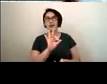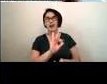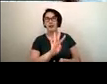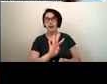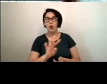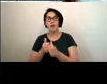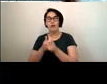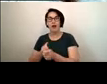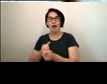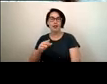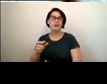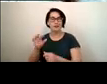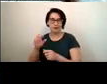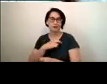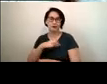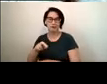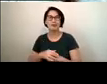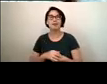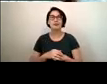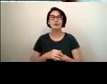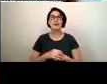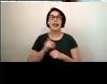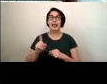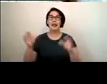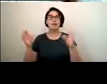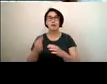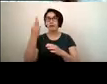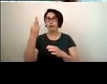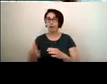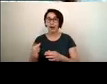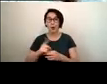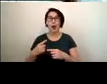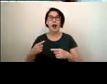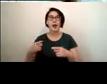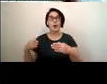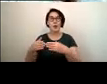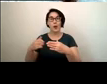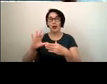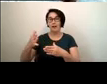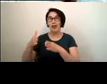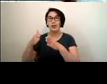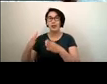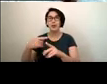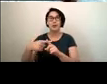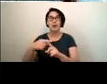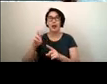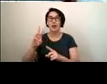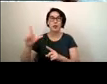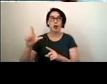corner of Fifth and Wall in downtown LA Skid Row, and it feeds people both spiritually and physically.